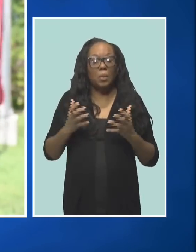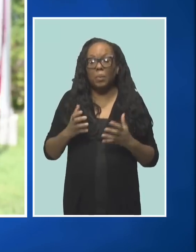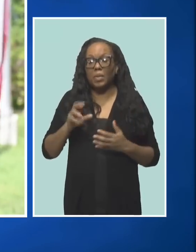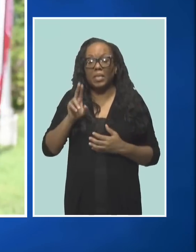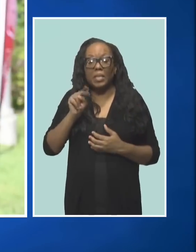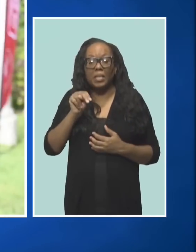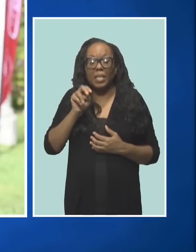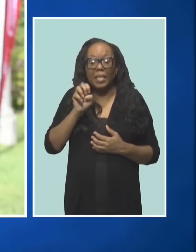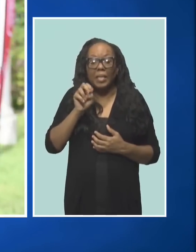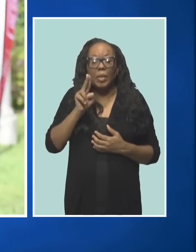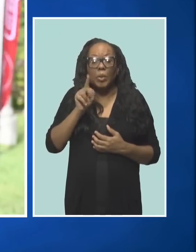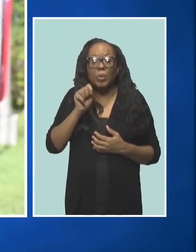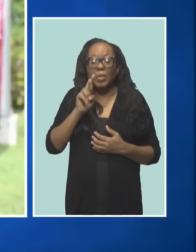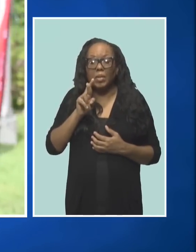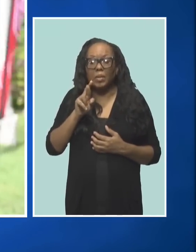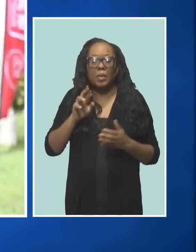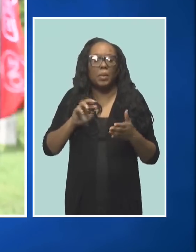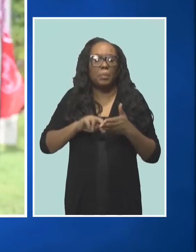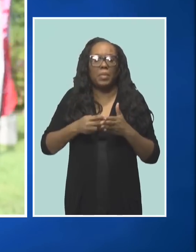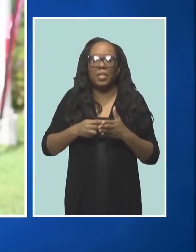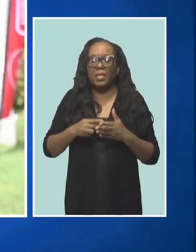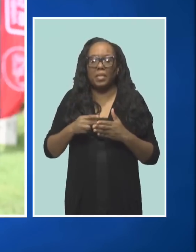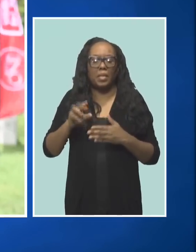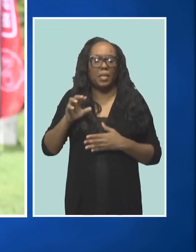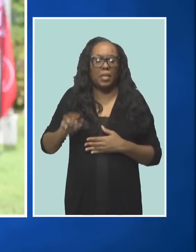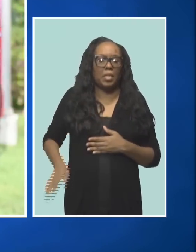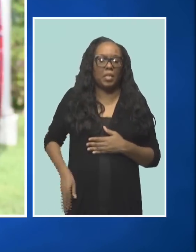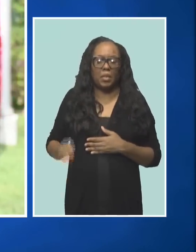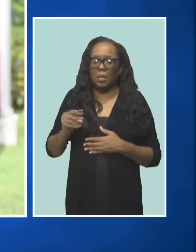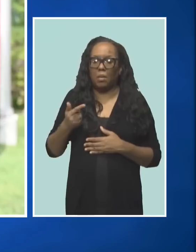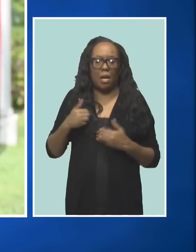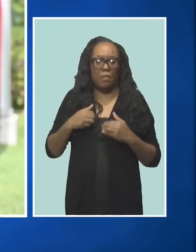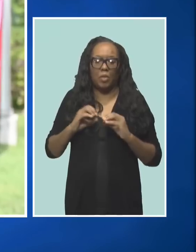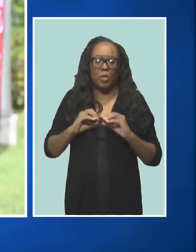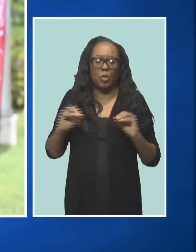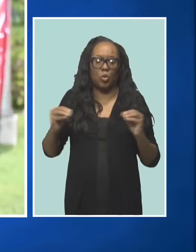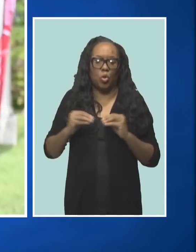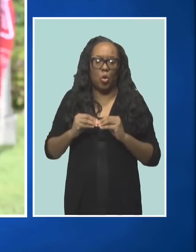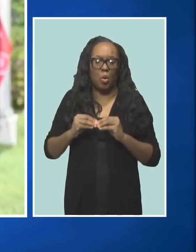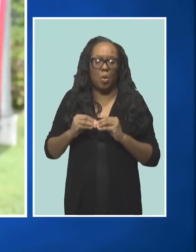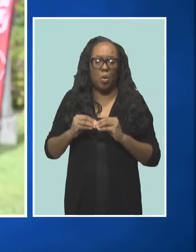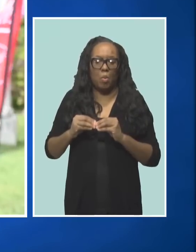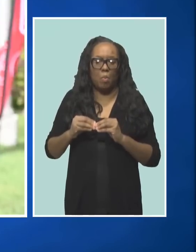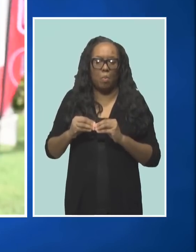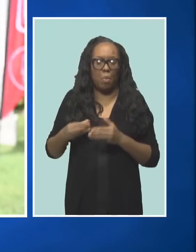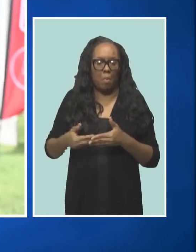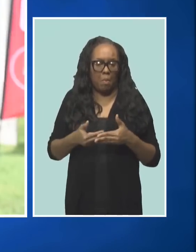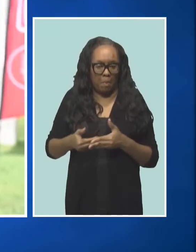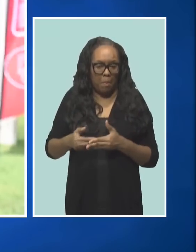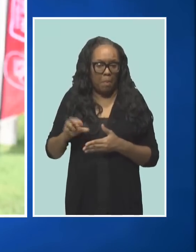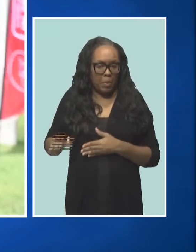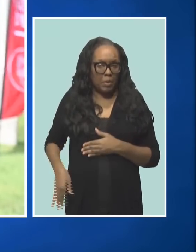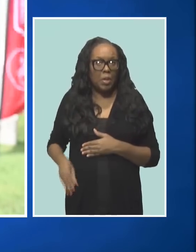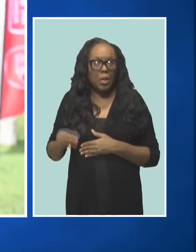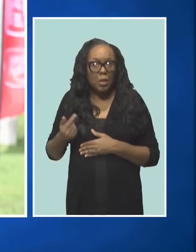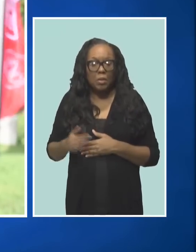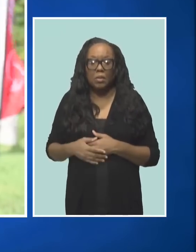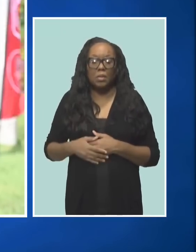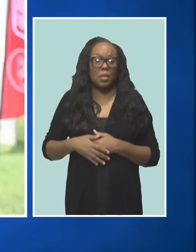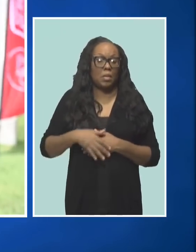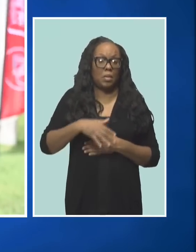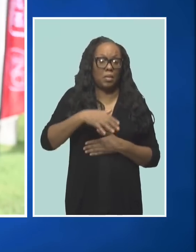can have 9, 8, 10 in a litter. We don't know, we cannot control that. And dogs coming into heat, females, they definitely can get pups. The